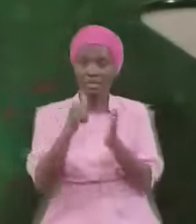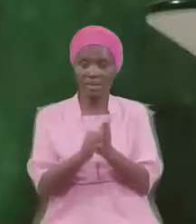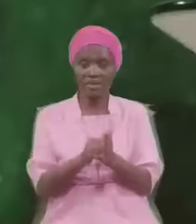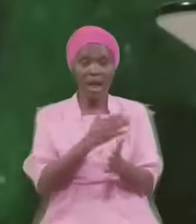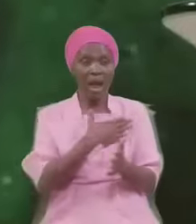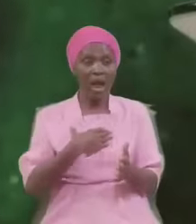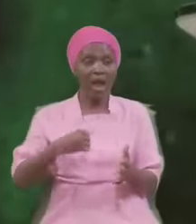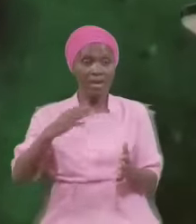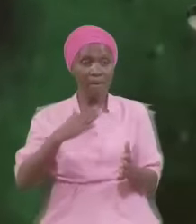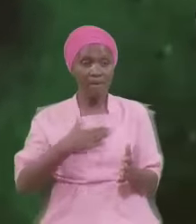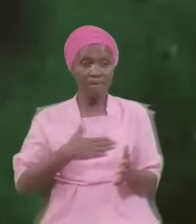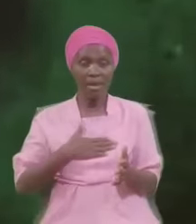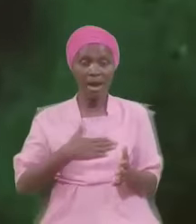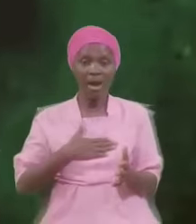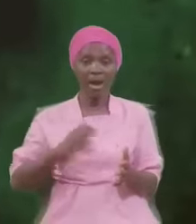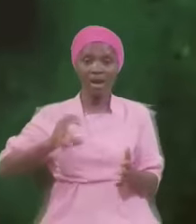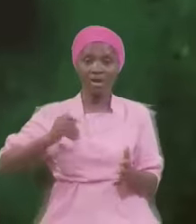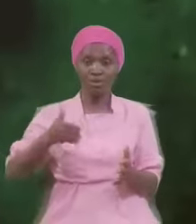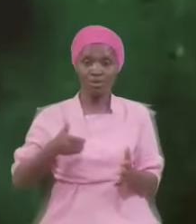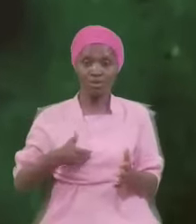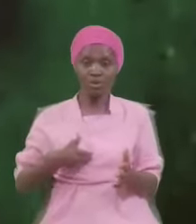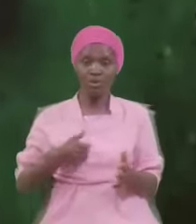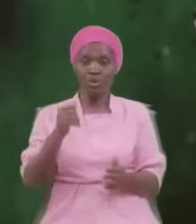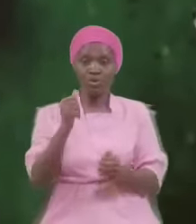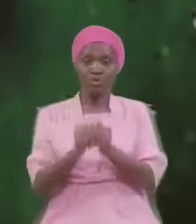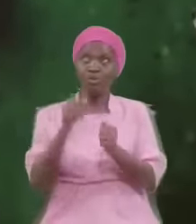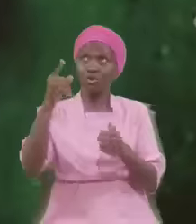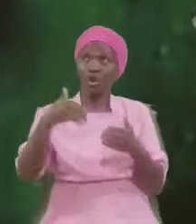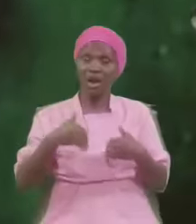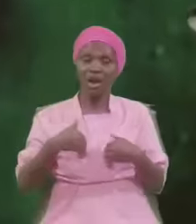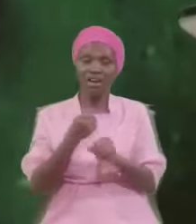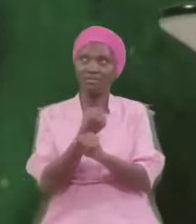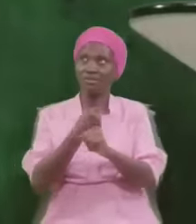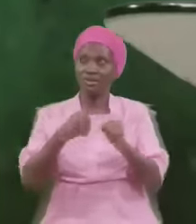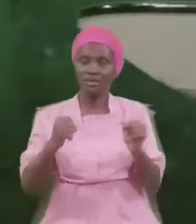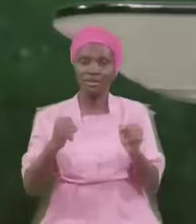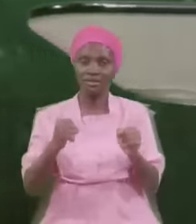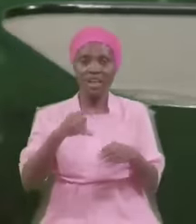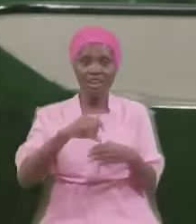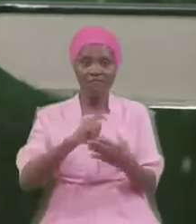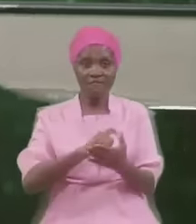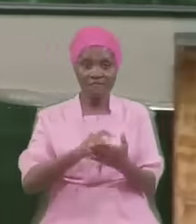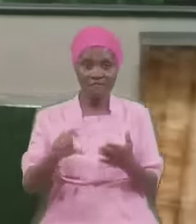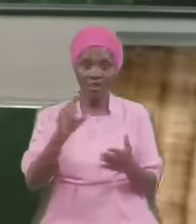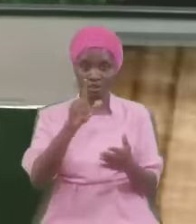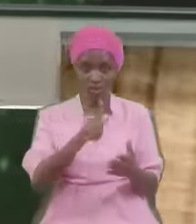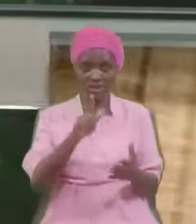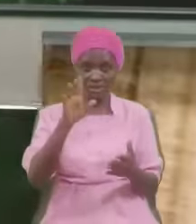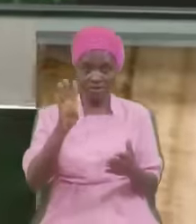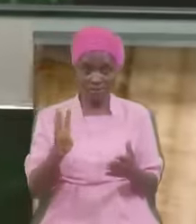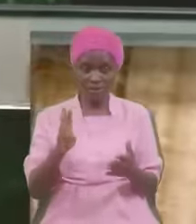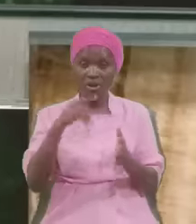soul which thou hast redeemed. It tells us in verse 24. In verse 24,